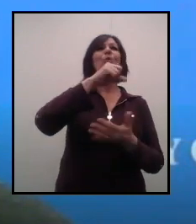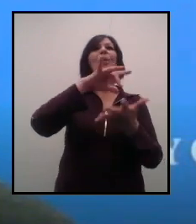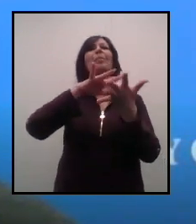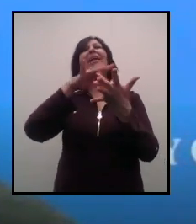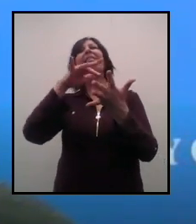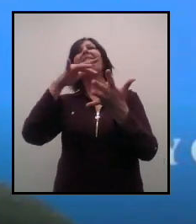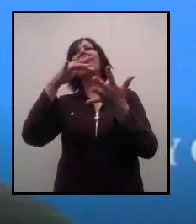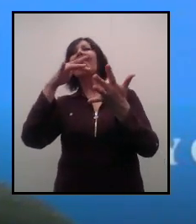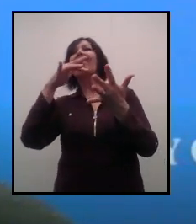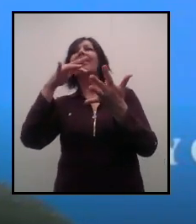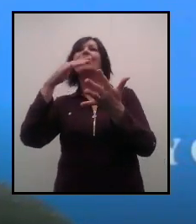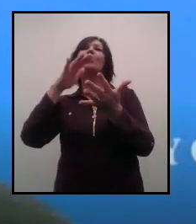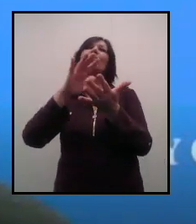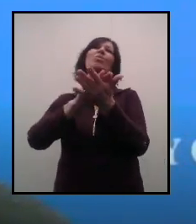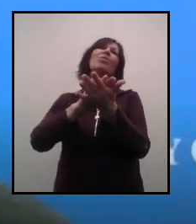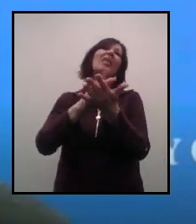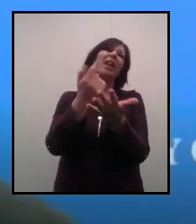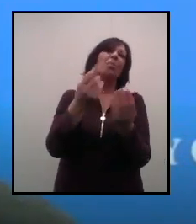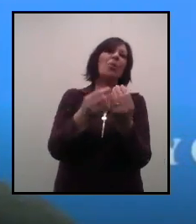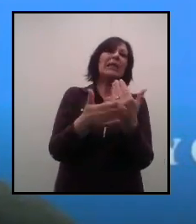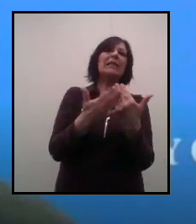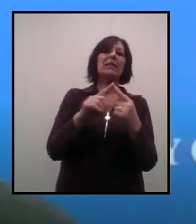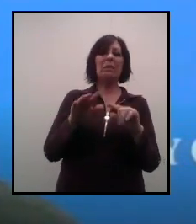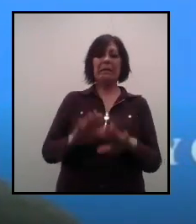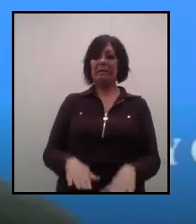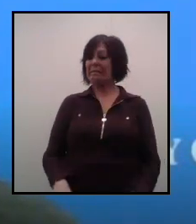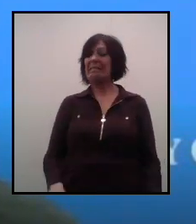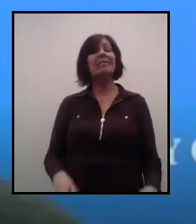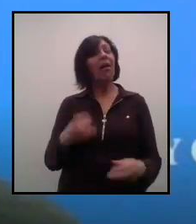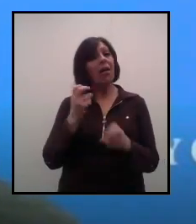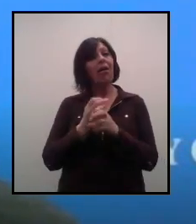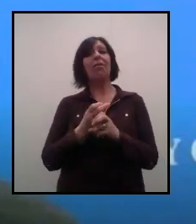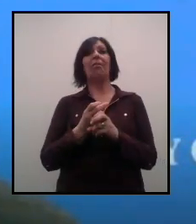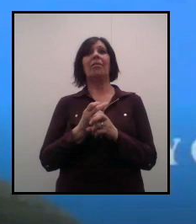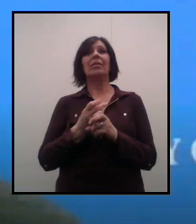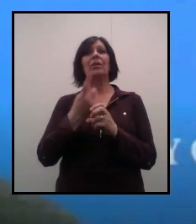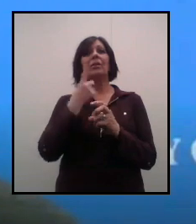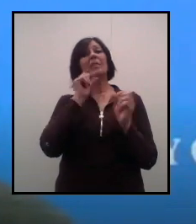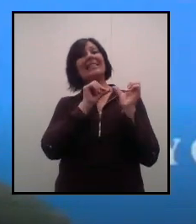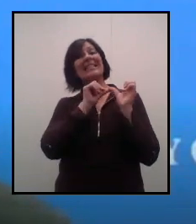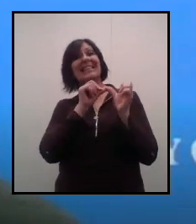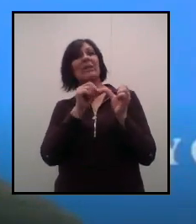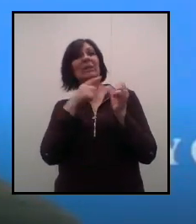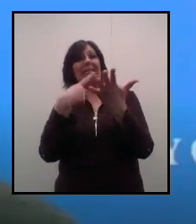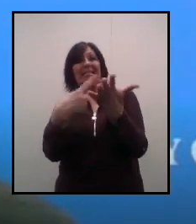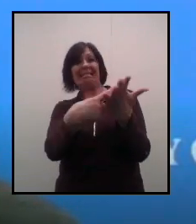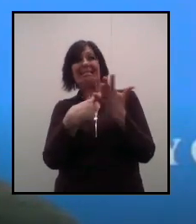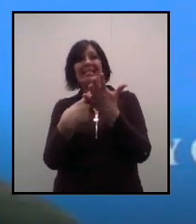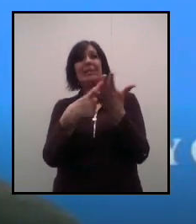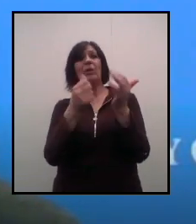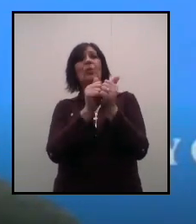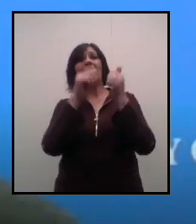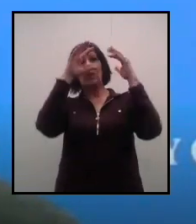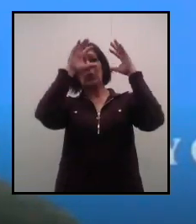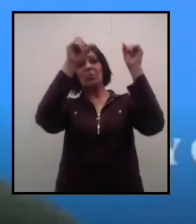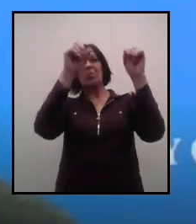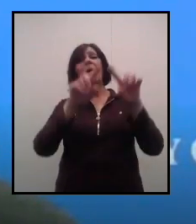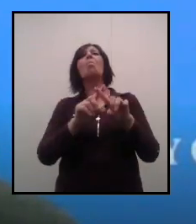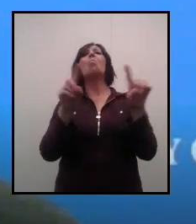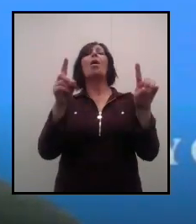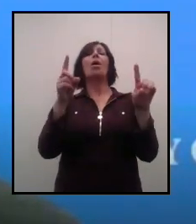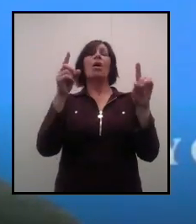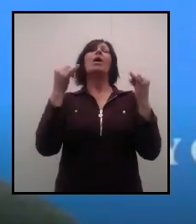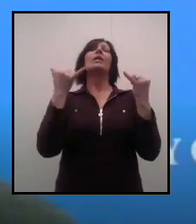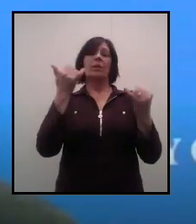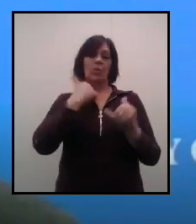a little bit easier. Younger ones, not so easy to do distance learning. So we're going to continue to have those conversations with superintendents. But we now know